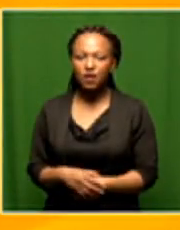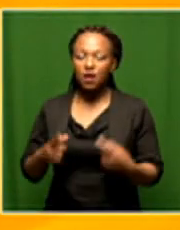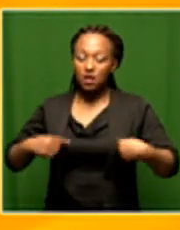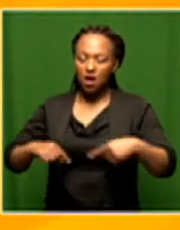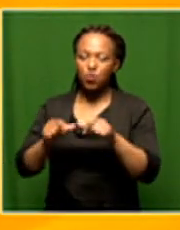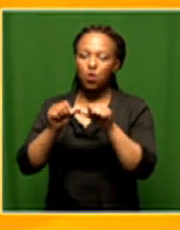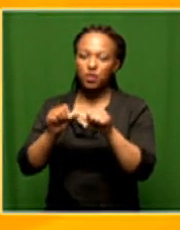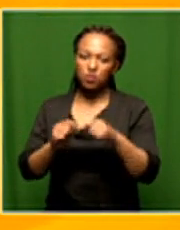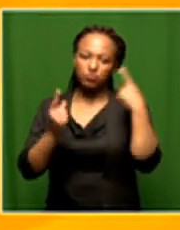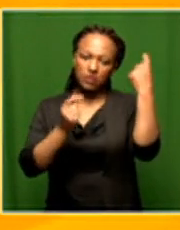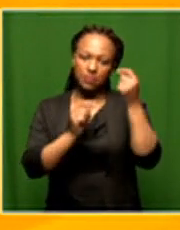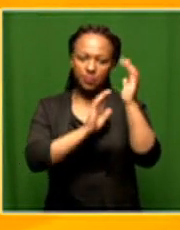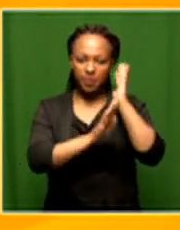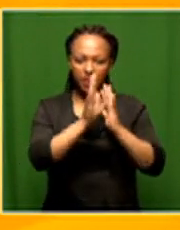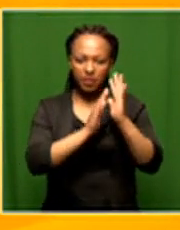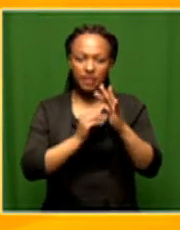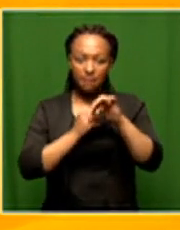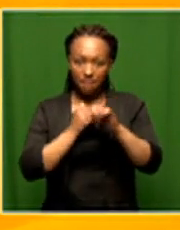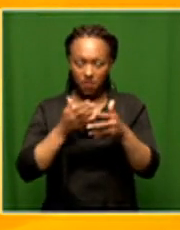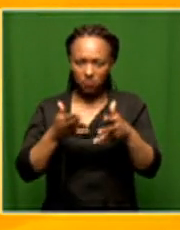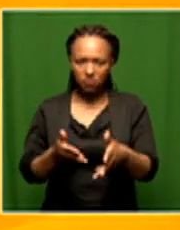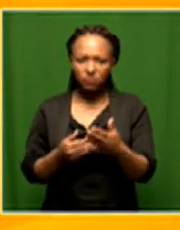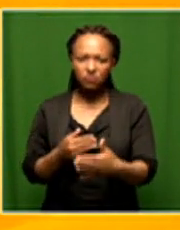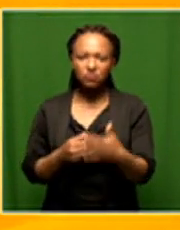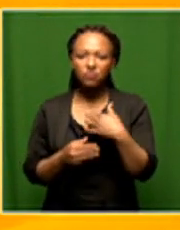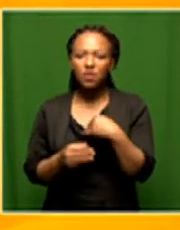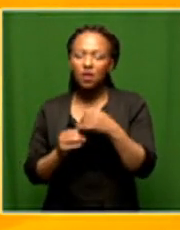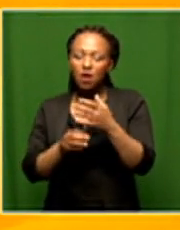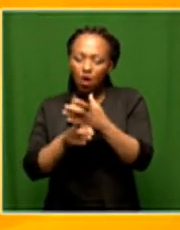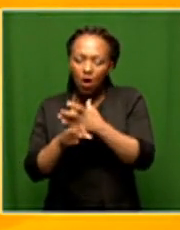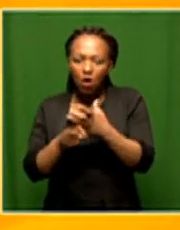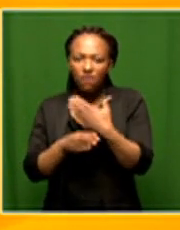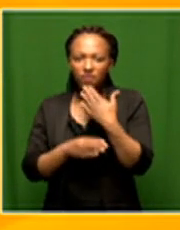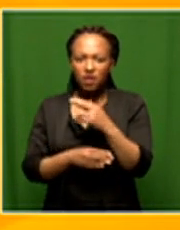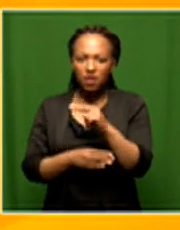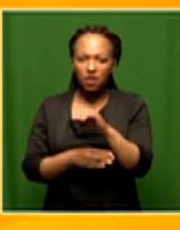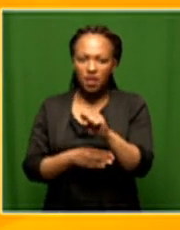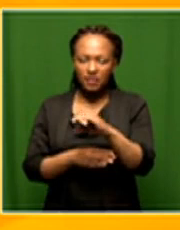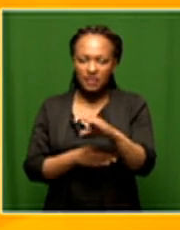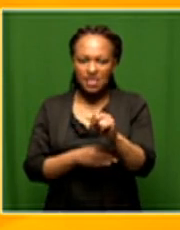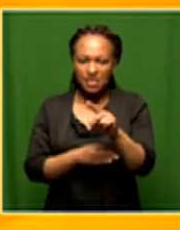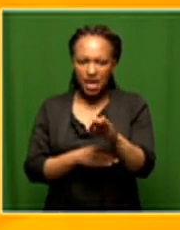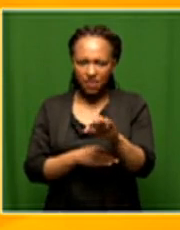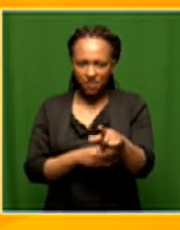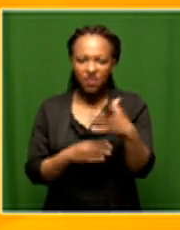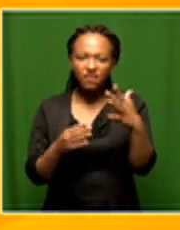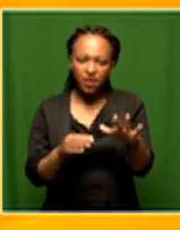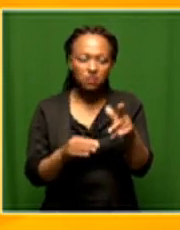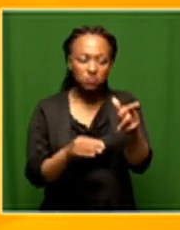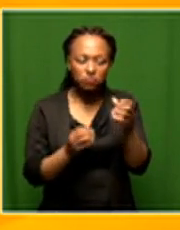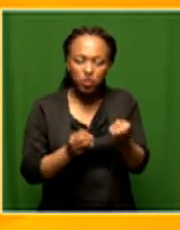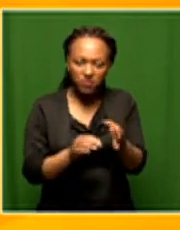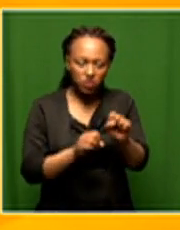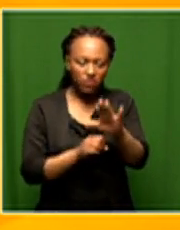As we continue to celebrate our heritage this month, NESCAFÉ RICOFFY recently gave South African creatives the opportunity to design